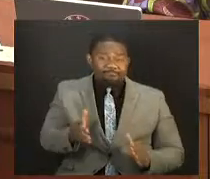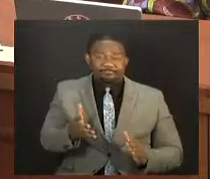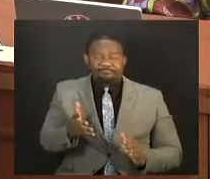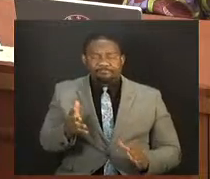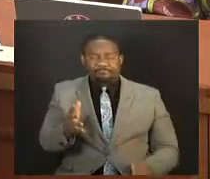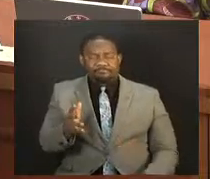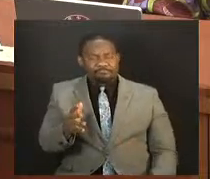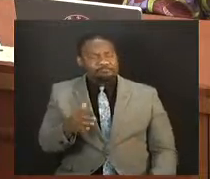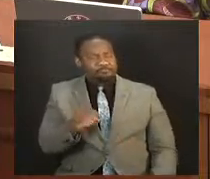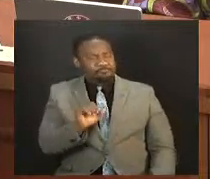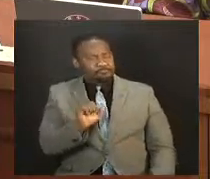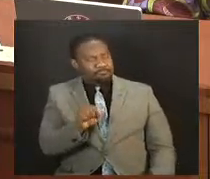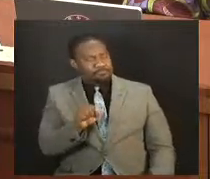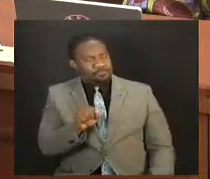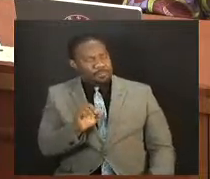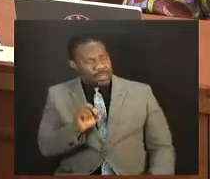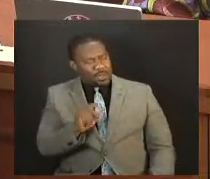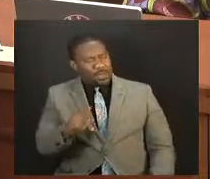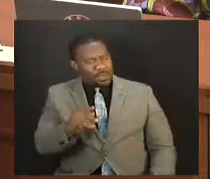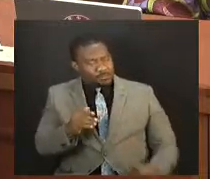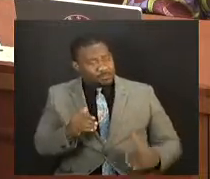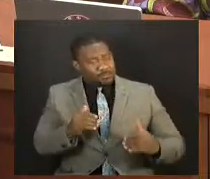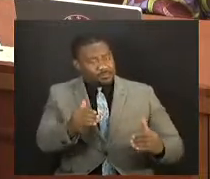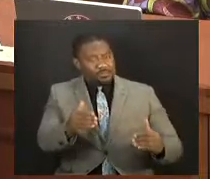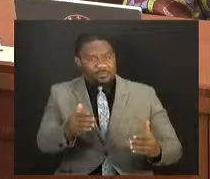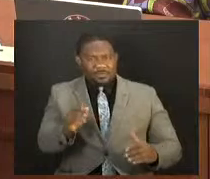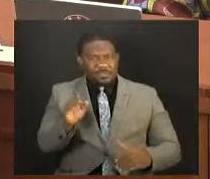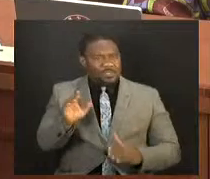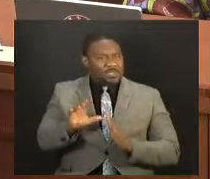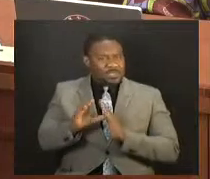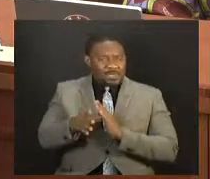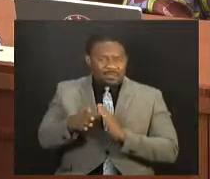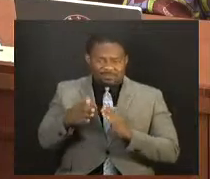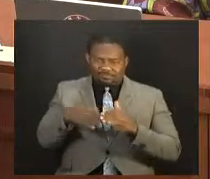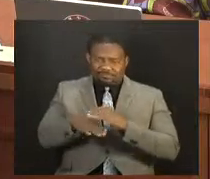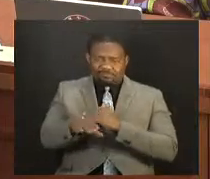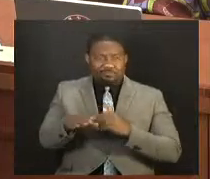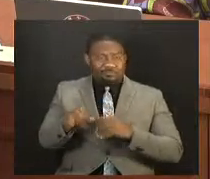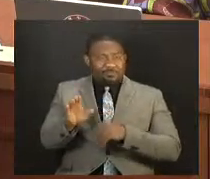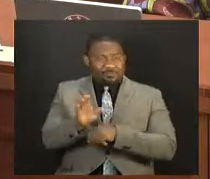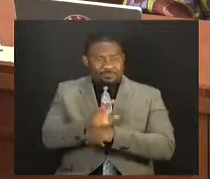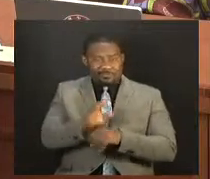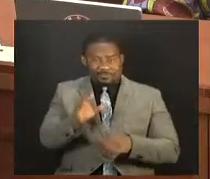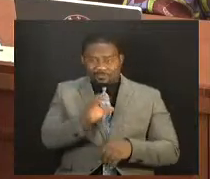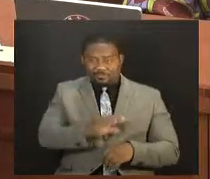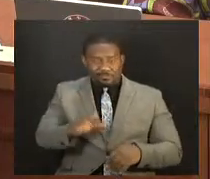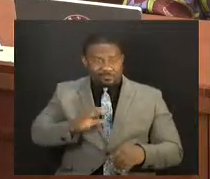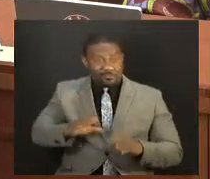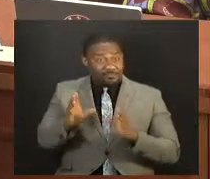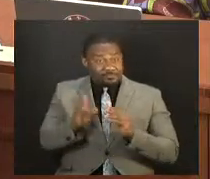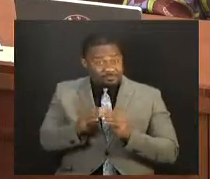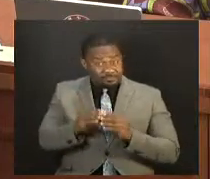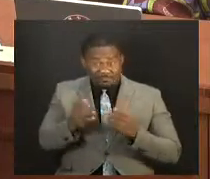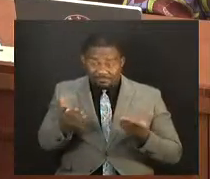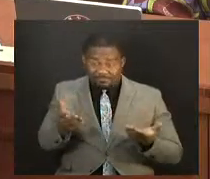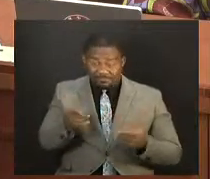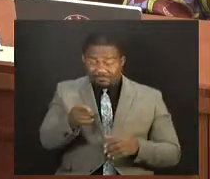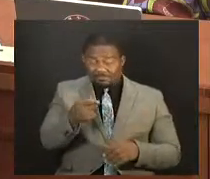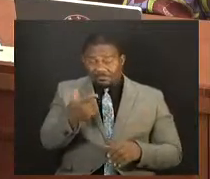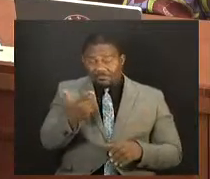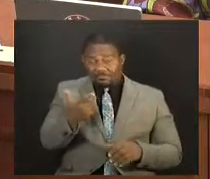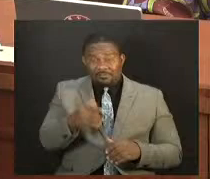ahead. Then I went to Business Committee meeting. I drew the attention of Business Committee that